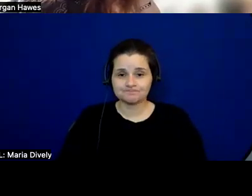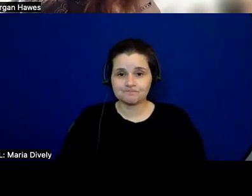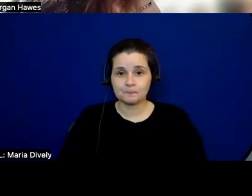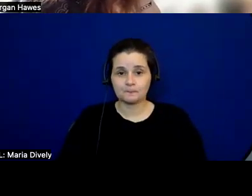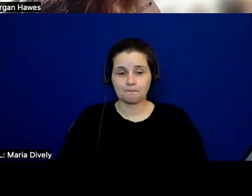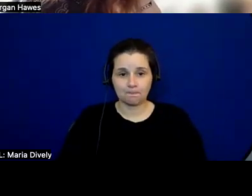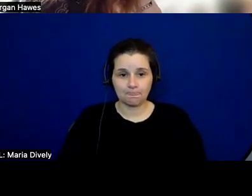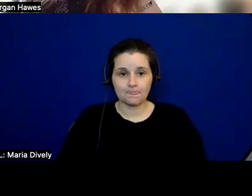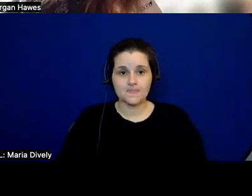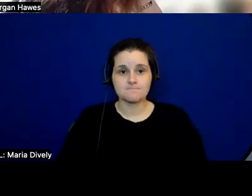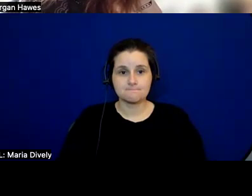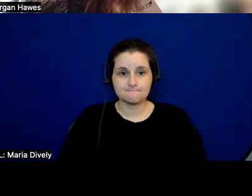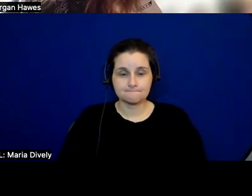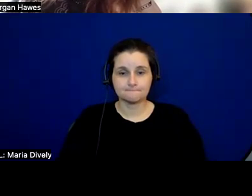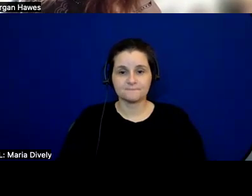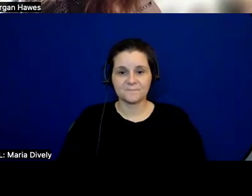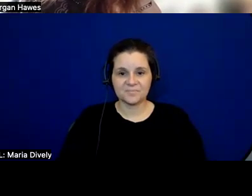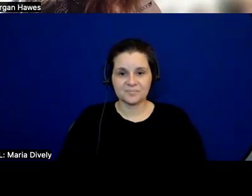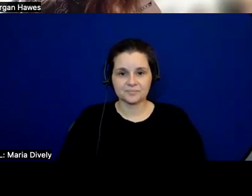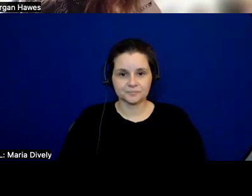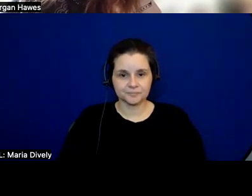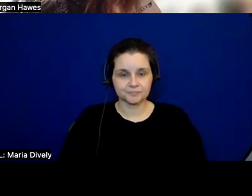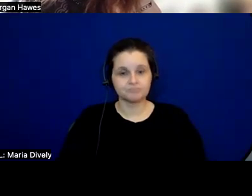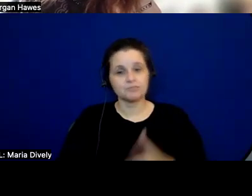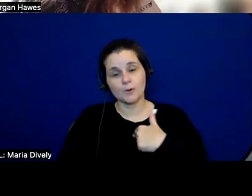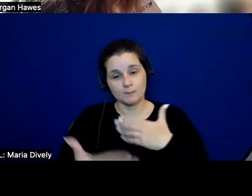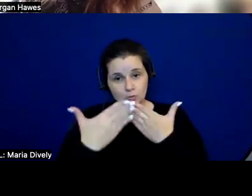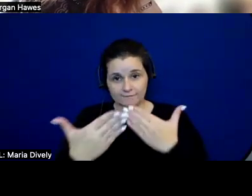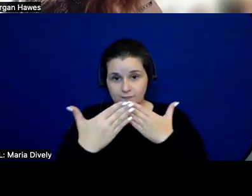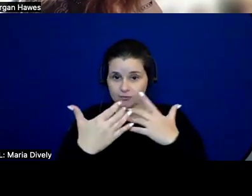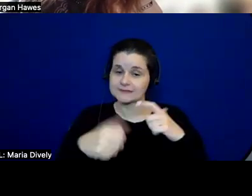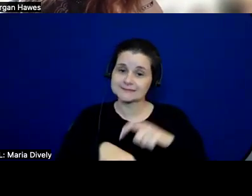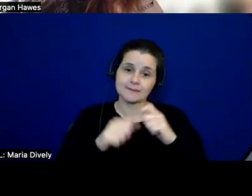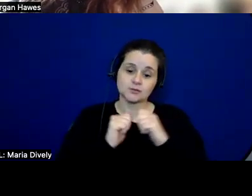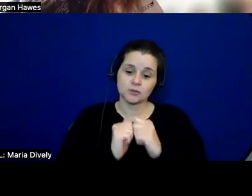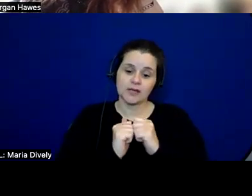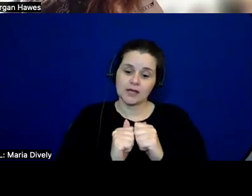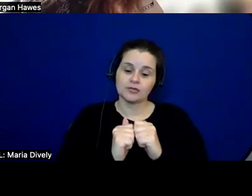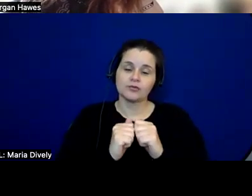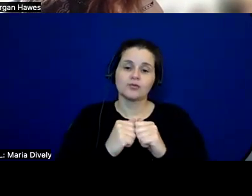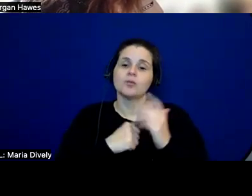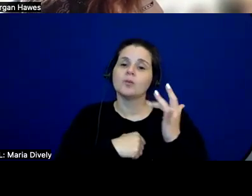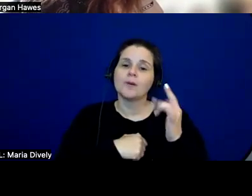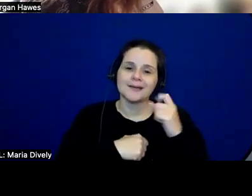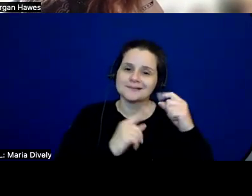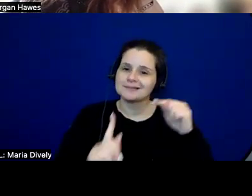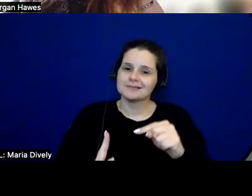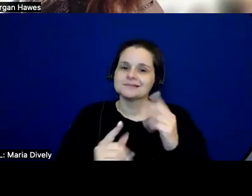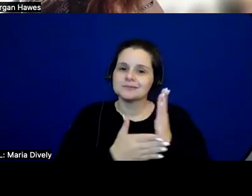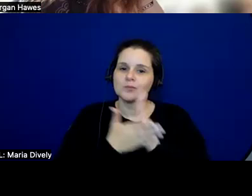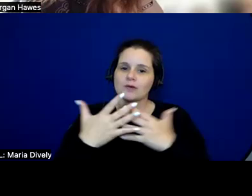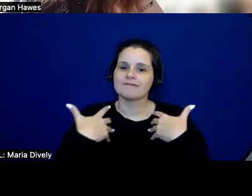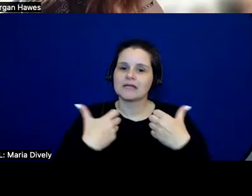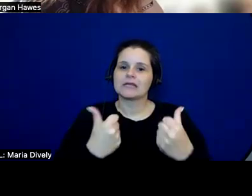And I am grateful for our time together because I think that this is part of healing as